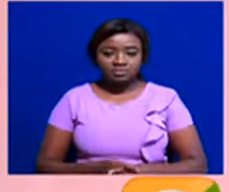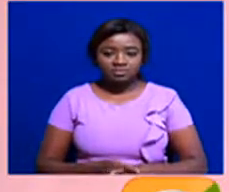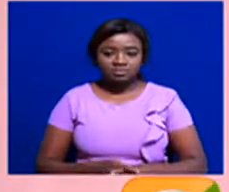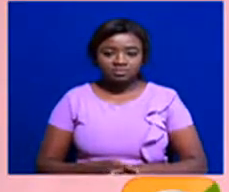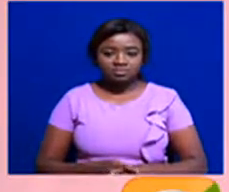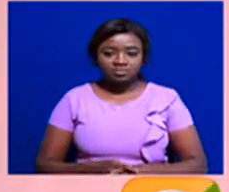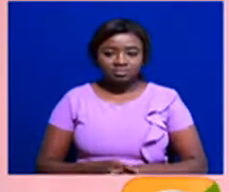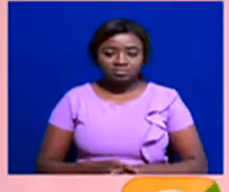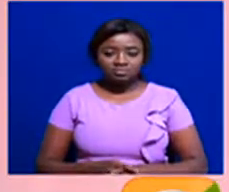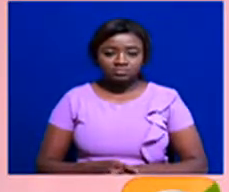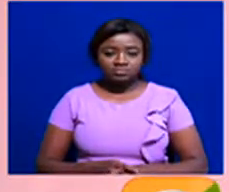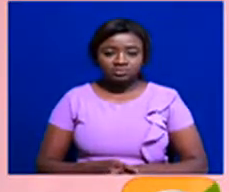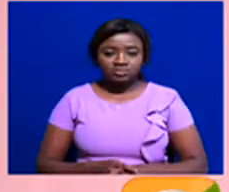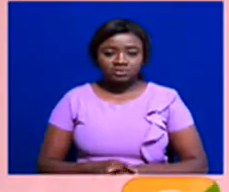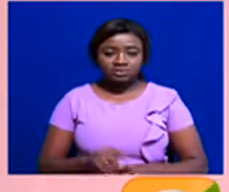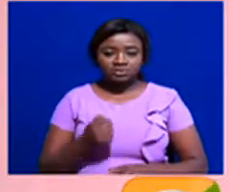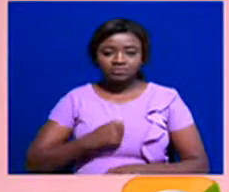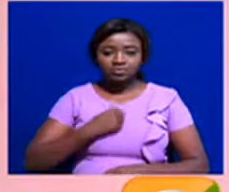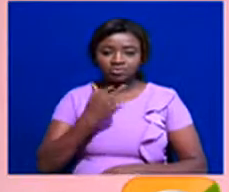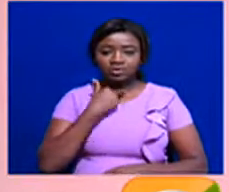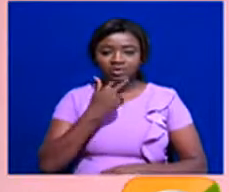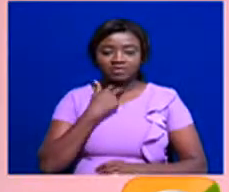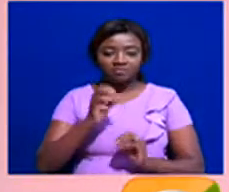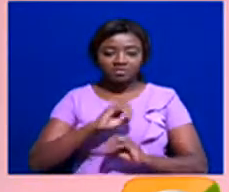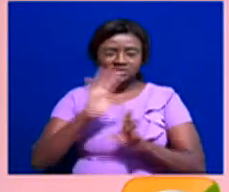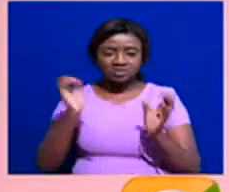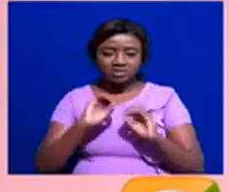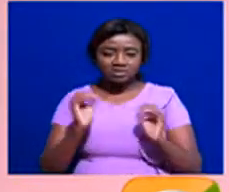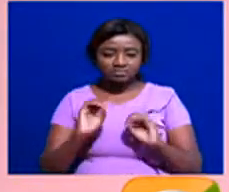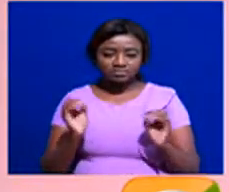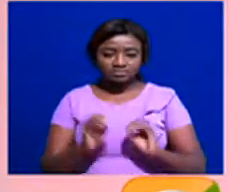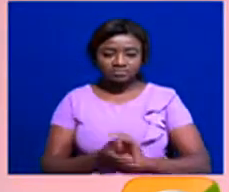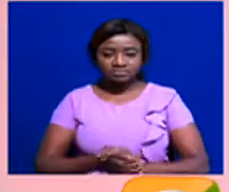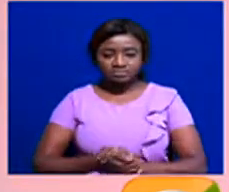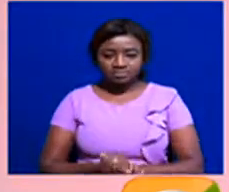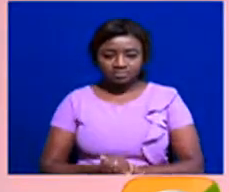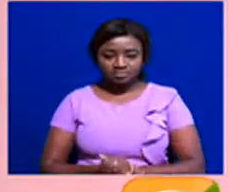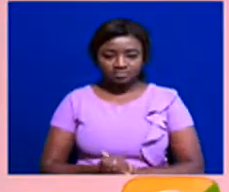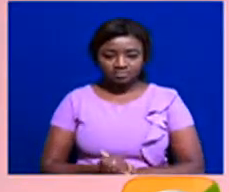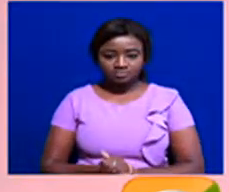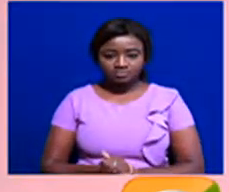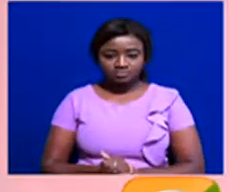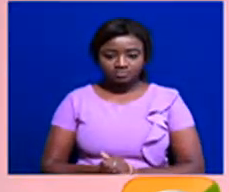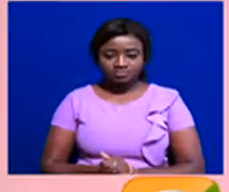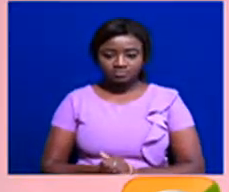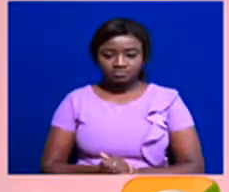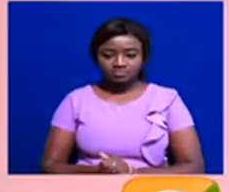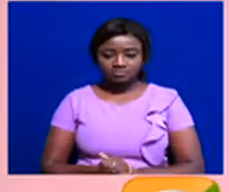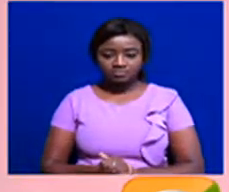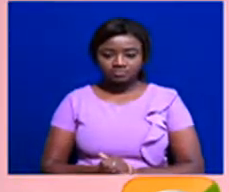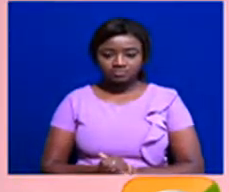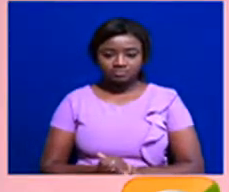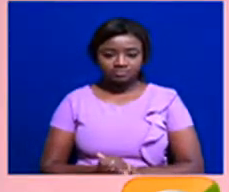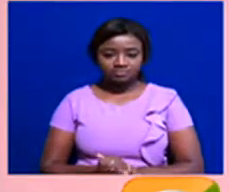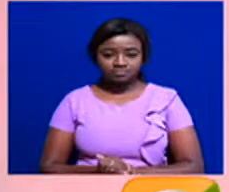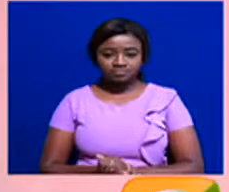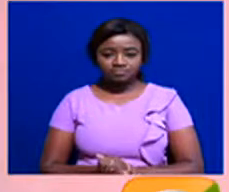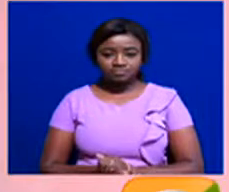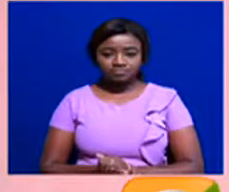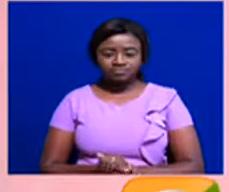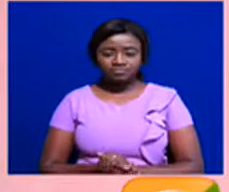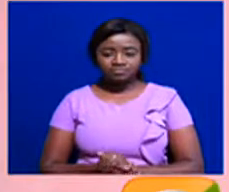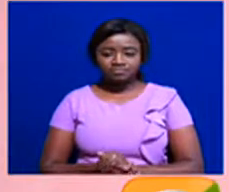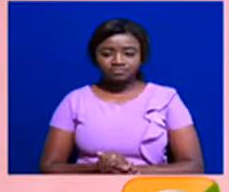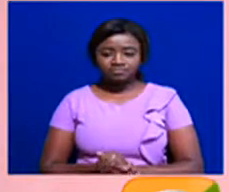into place because of the tobacco epidemic, which is a major risk factor for non-communicable diseases,